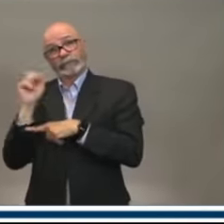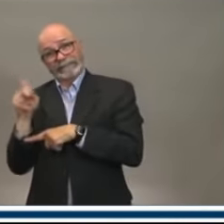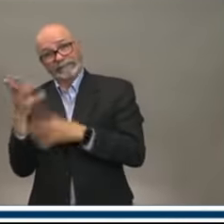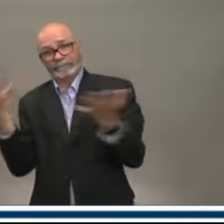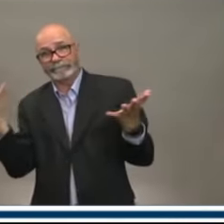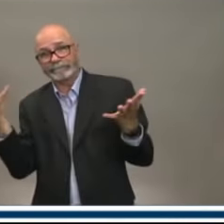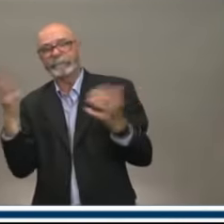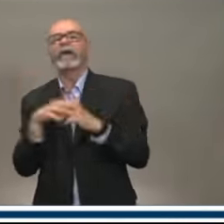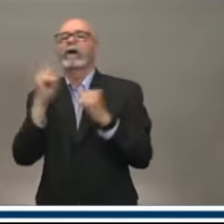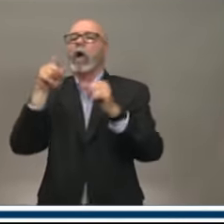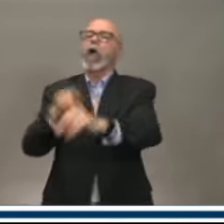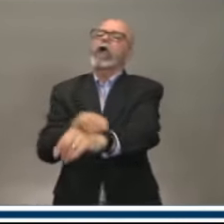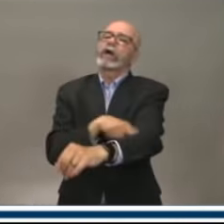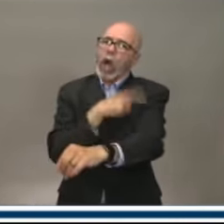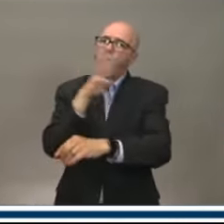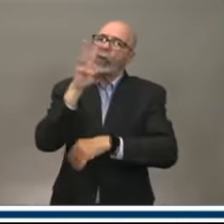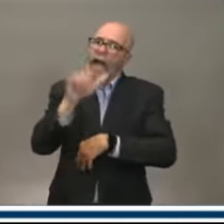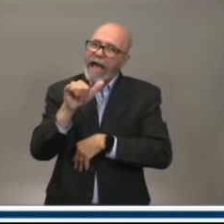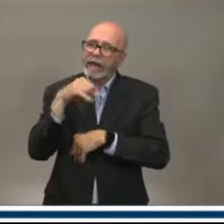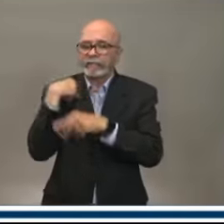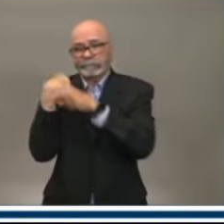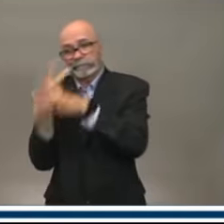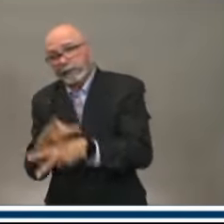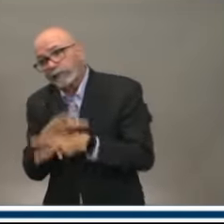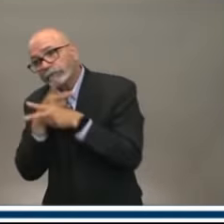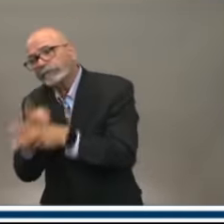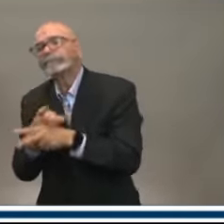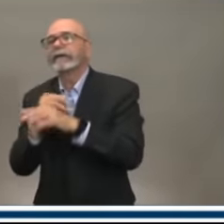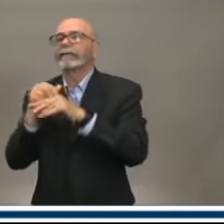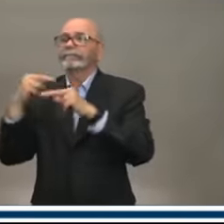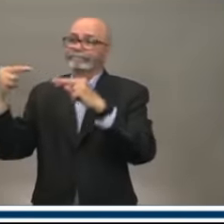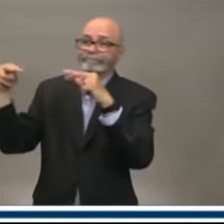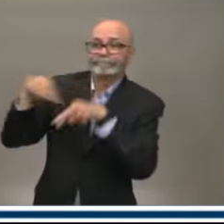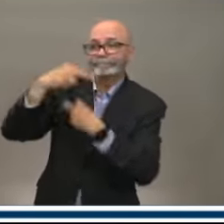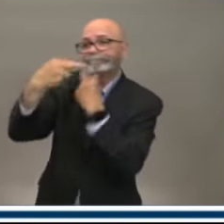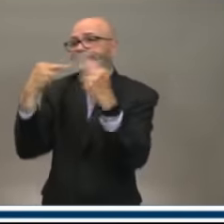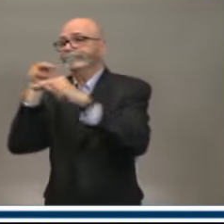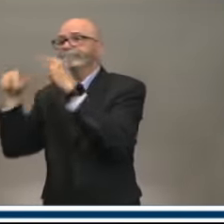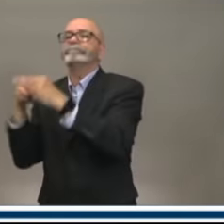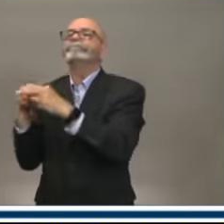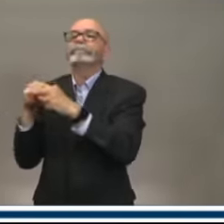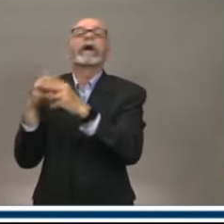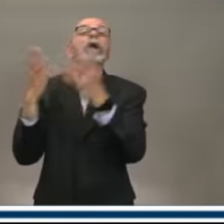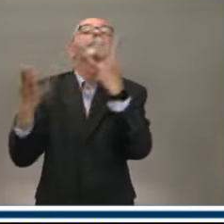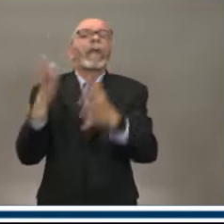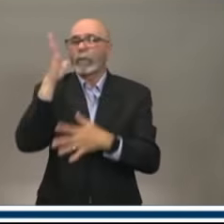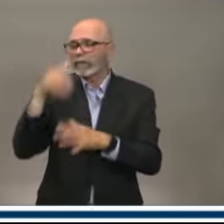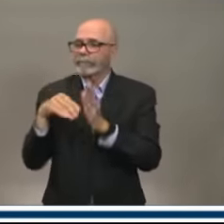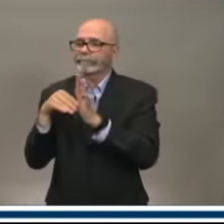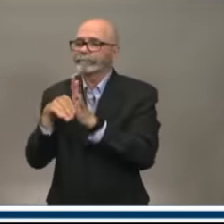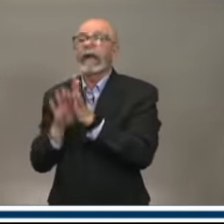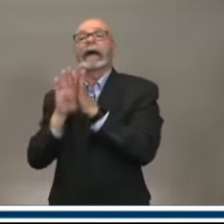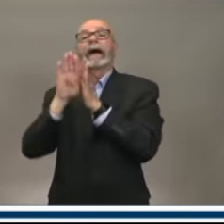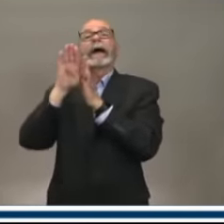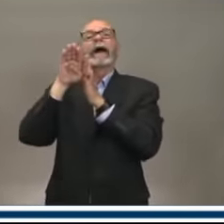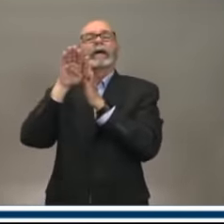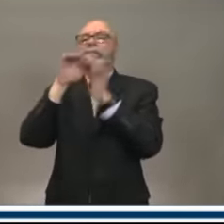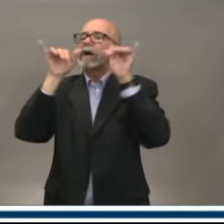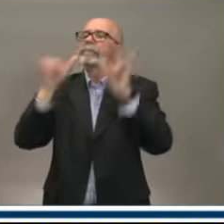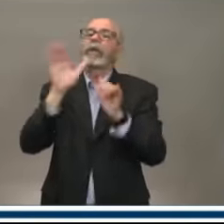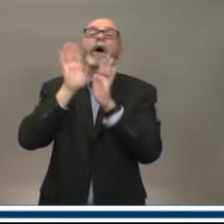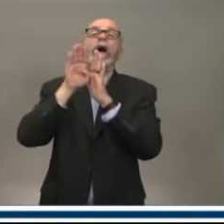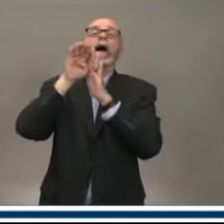That while we may, as I said earlier, there may be some minor flare-ups and mini waves, we